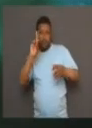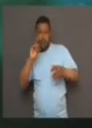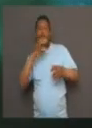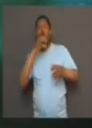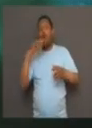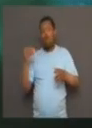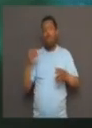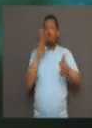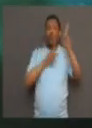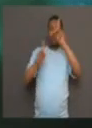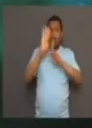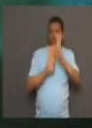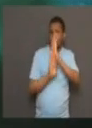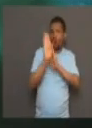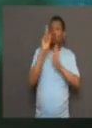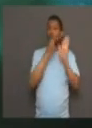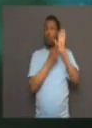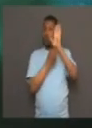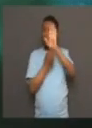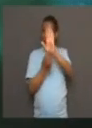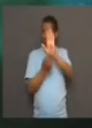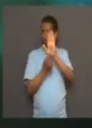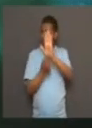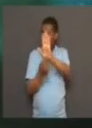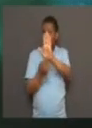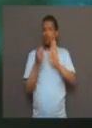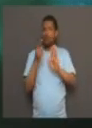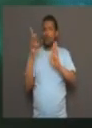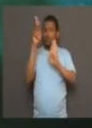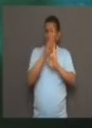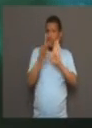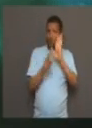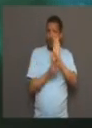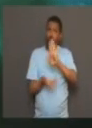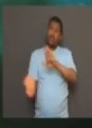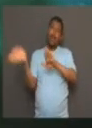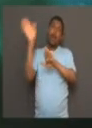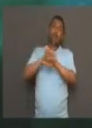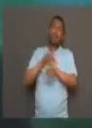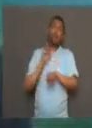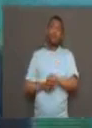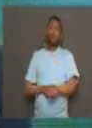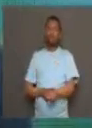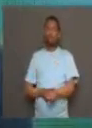growth to illustrate the principle of doubling time.